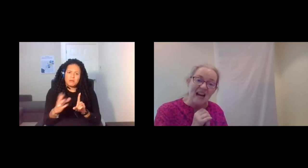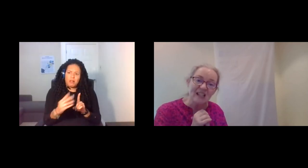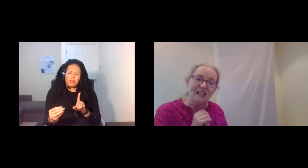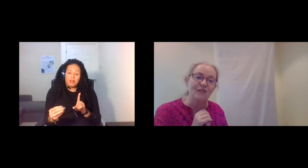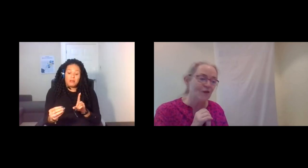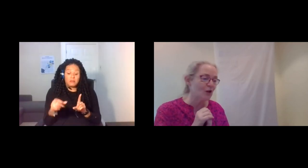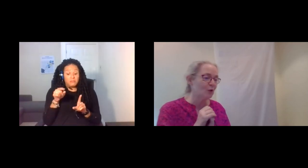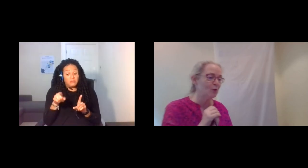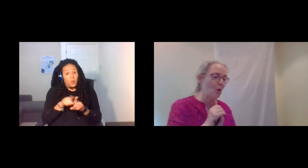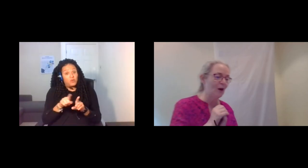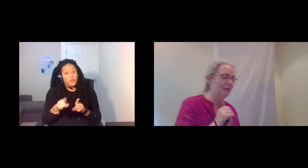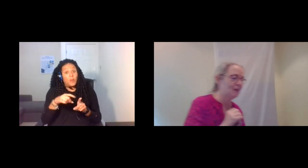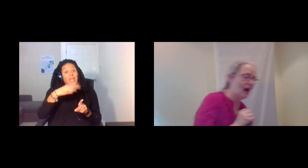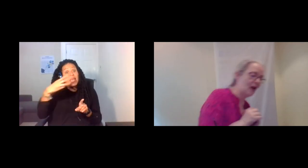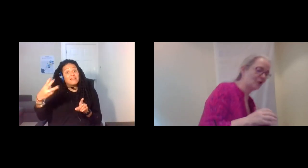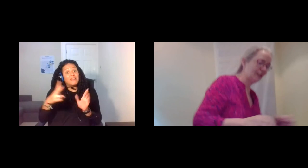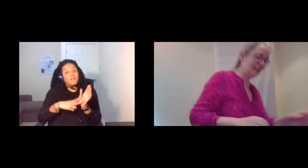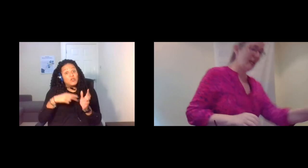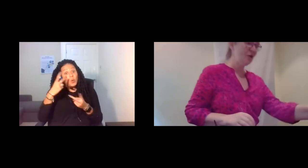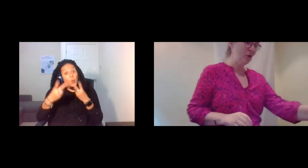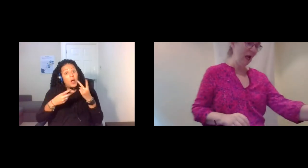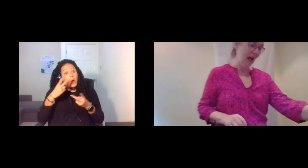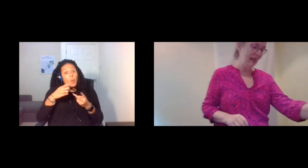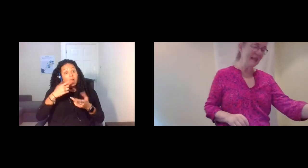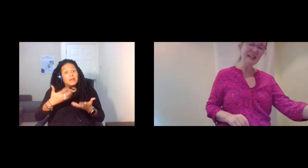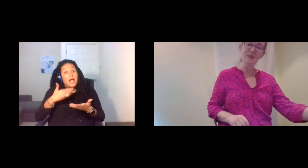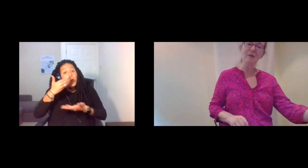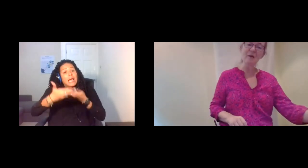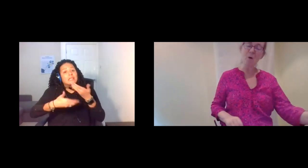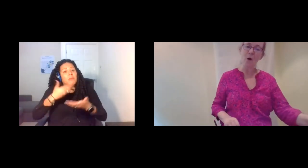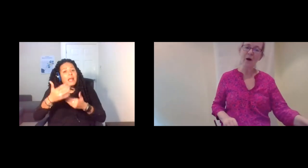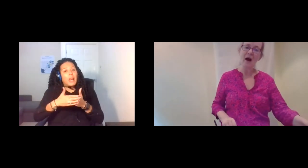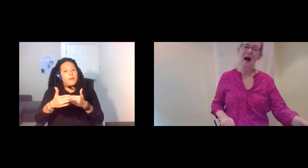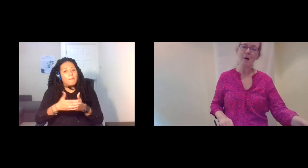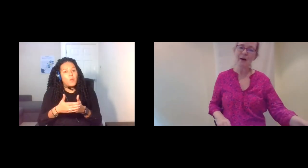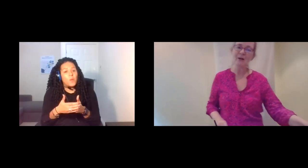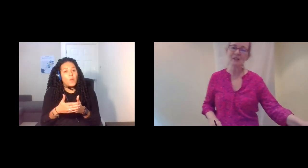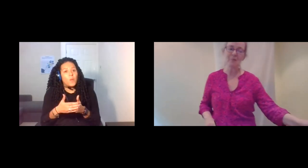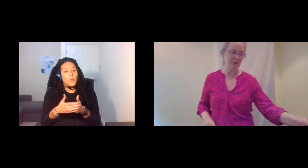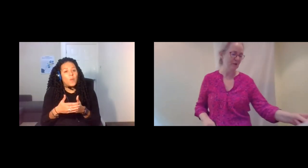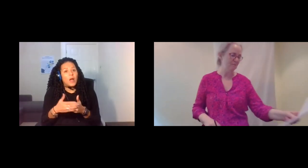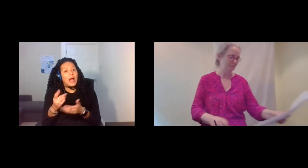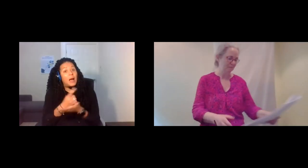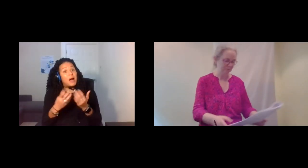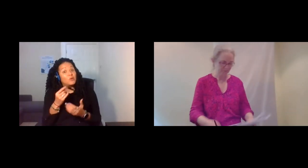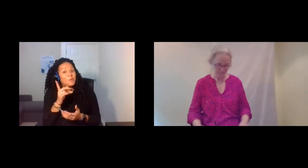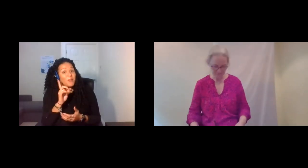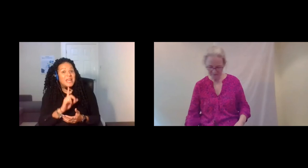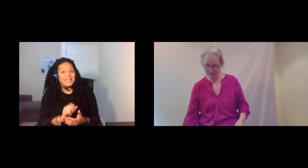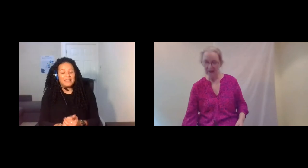the Essex Virtual Choir are going to tell you a little bit more about some of them.